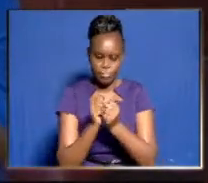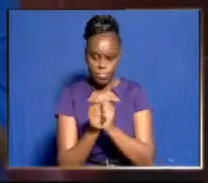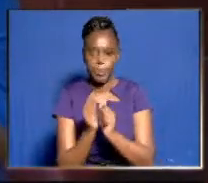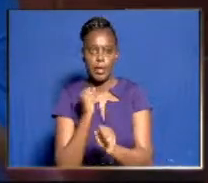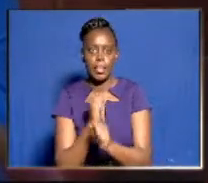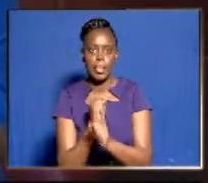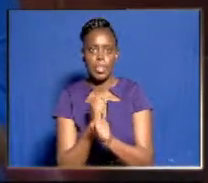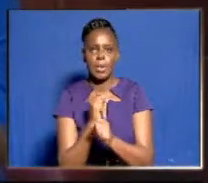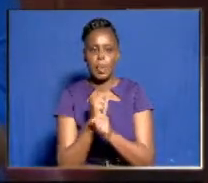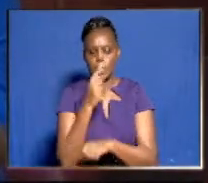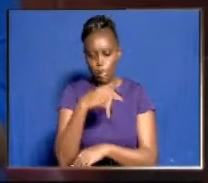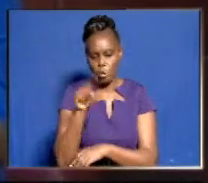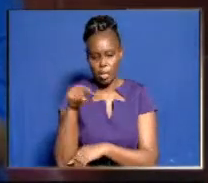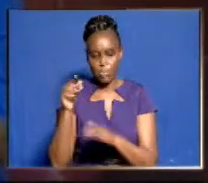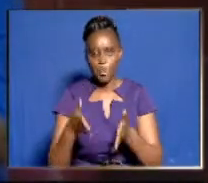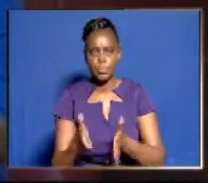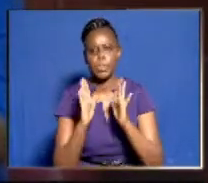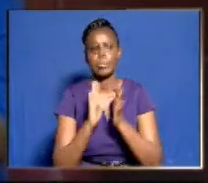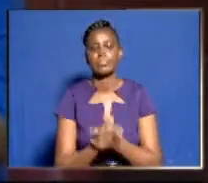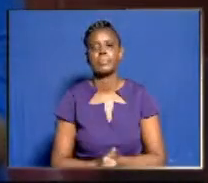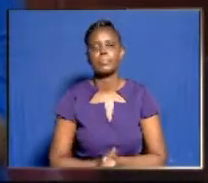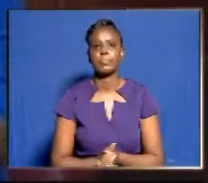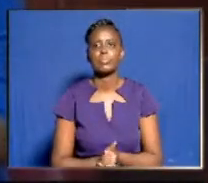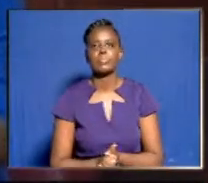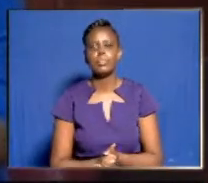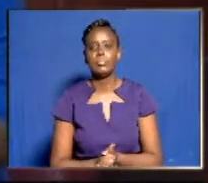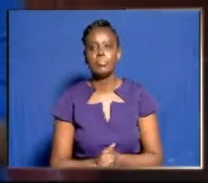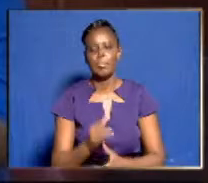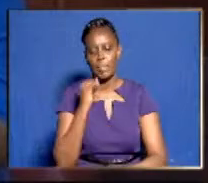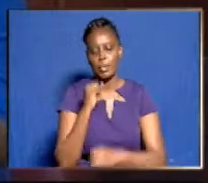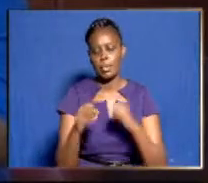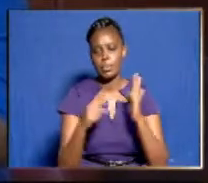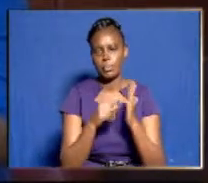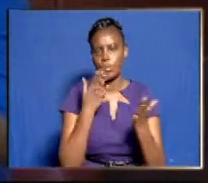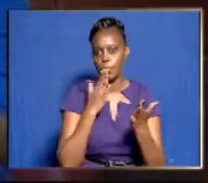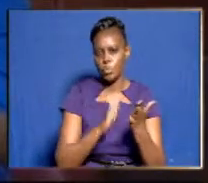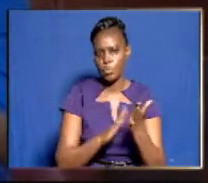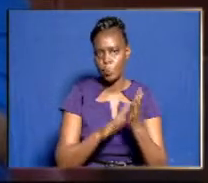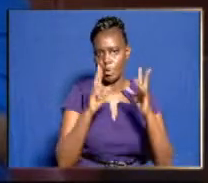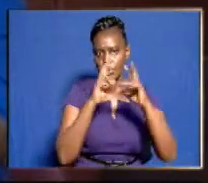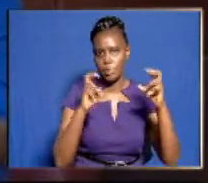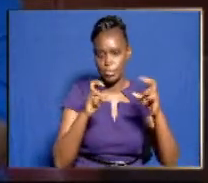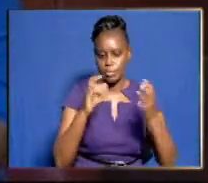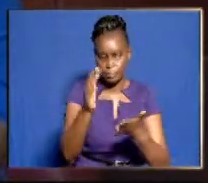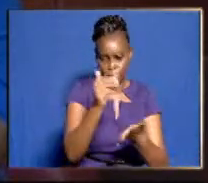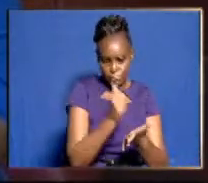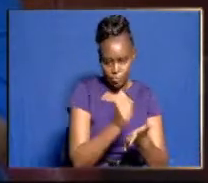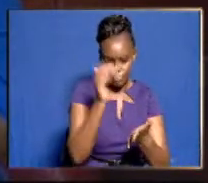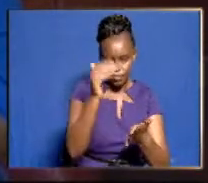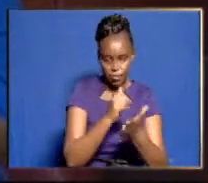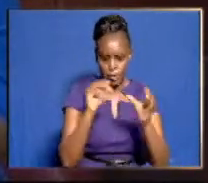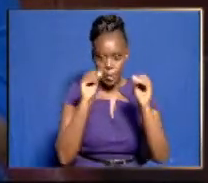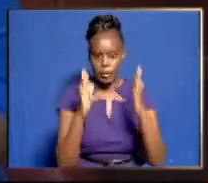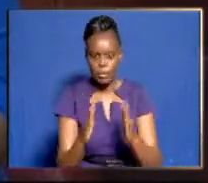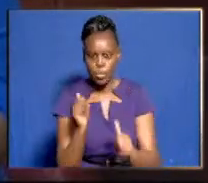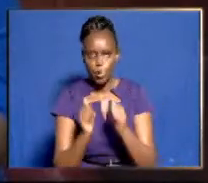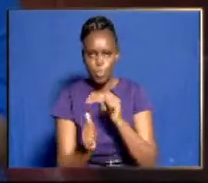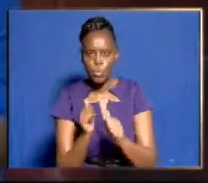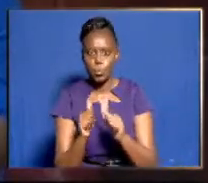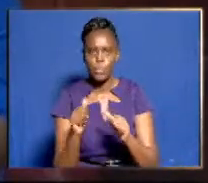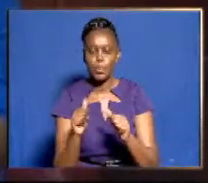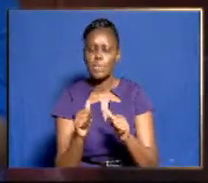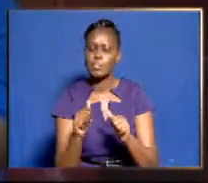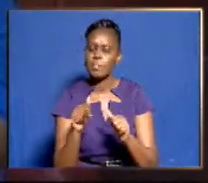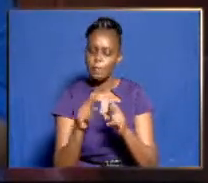done properly, Mr. Speaker. Mr. Speaker, lastly, I'd like to comment on the issue of recruitment of teachers, which is dear to members